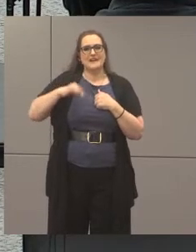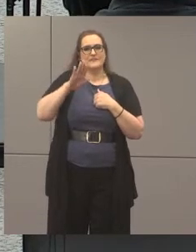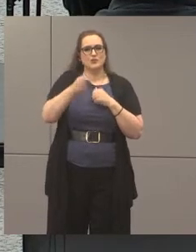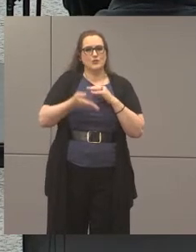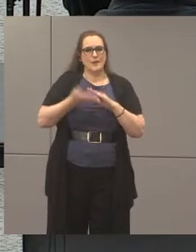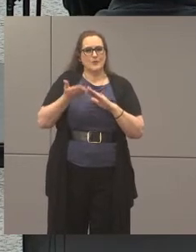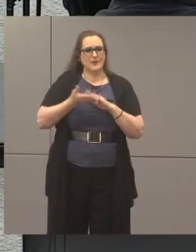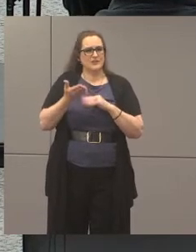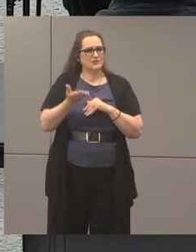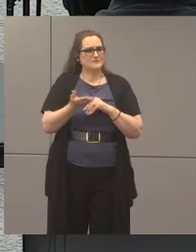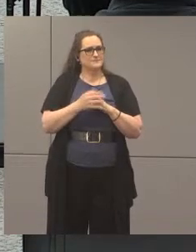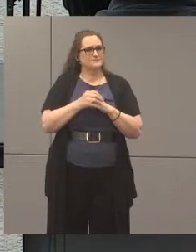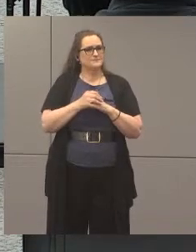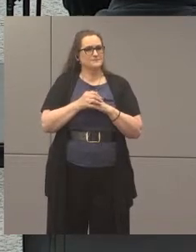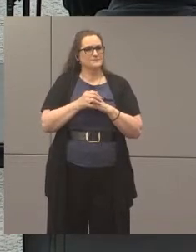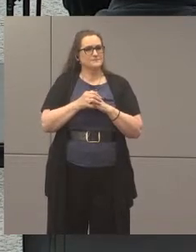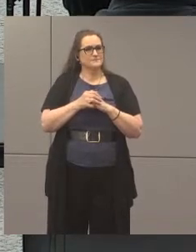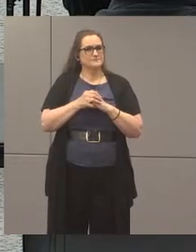operation.